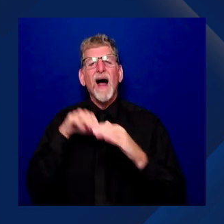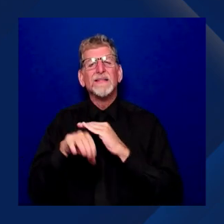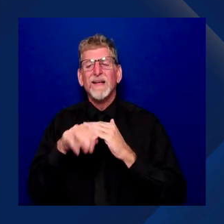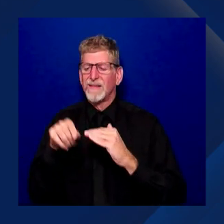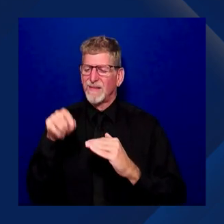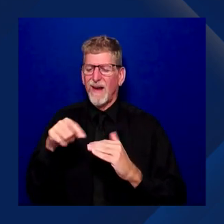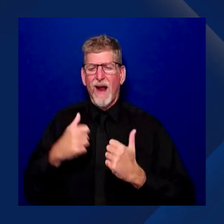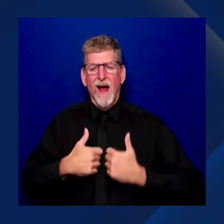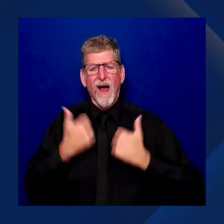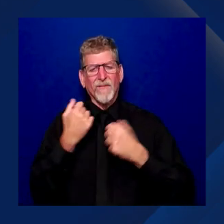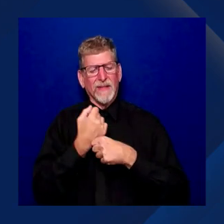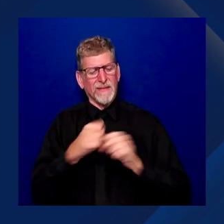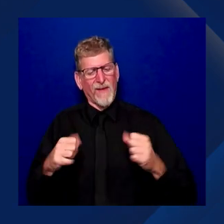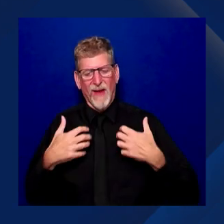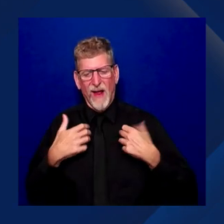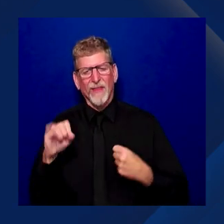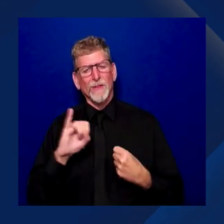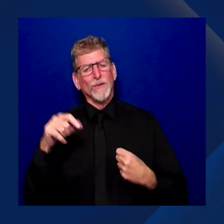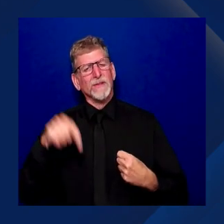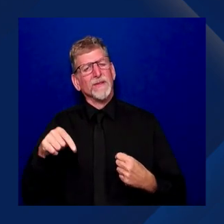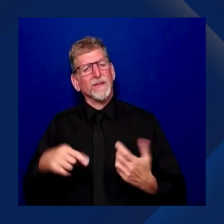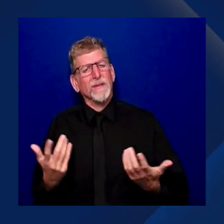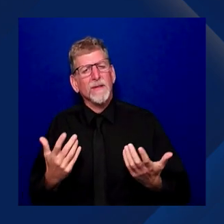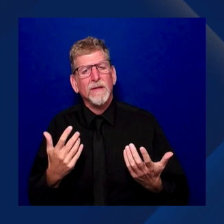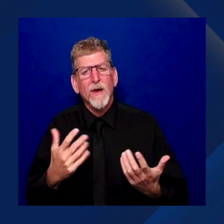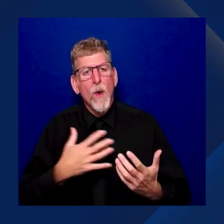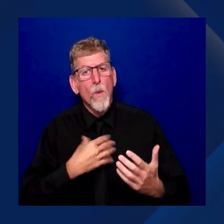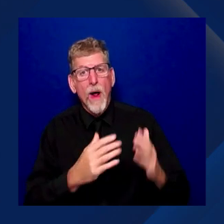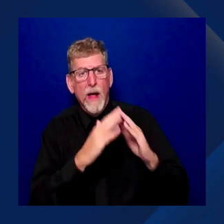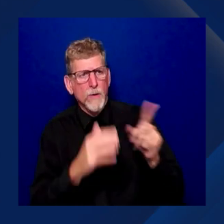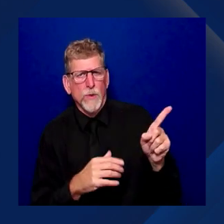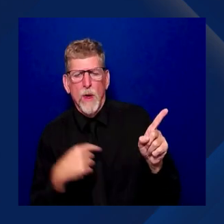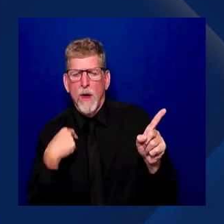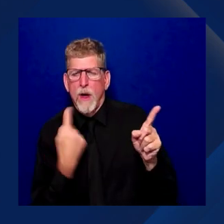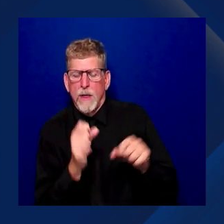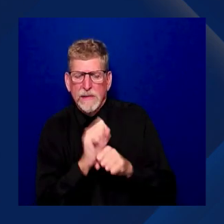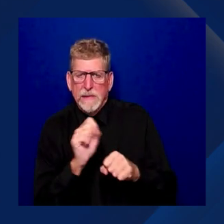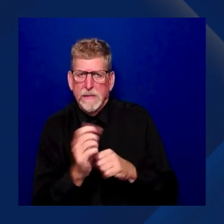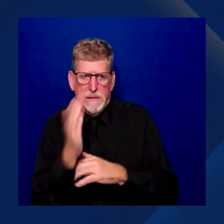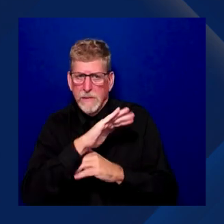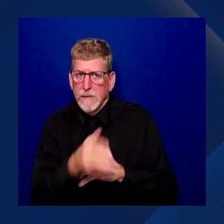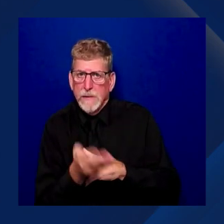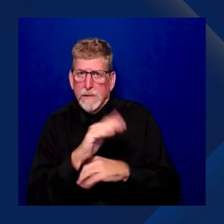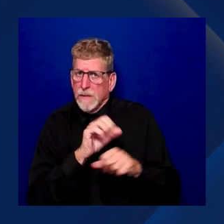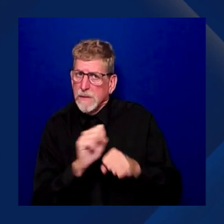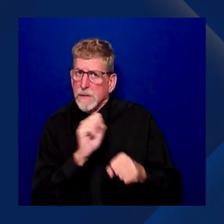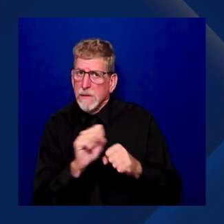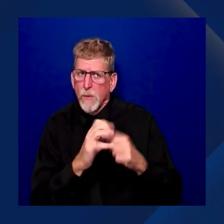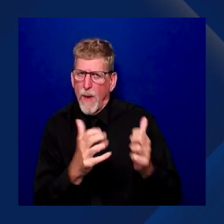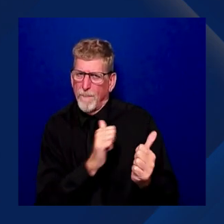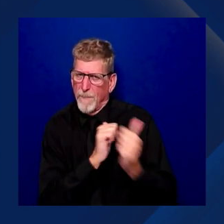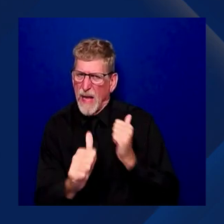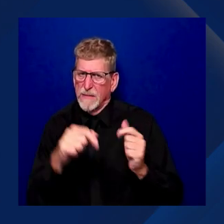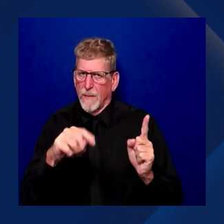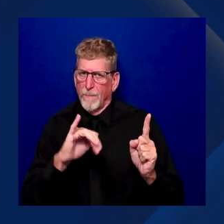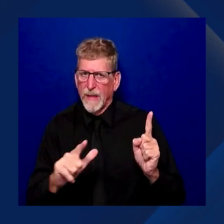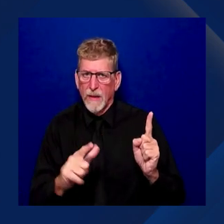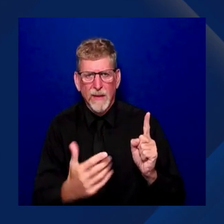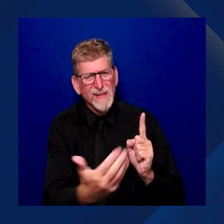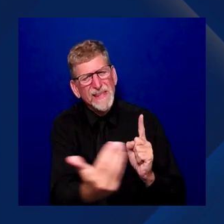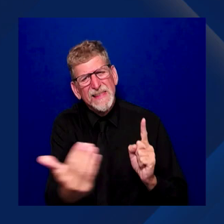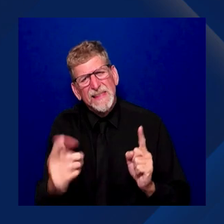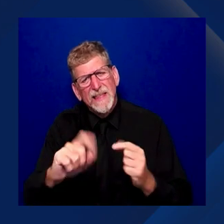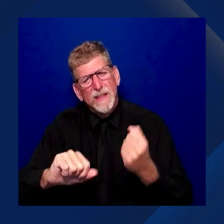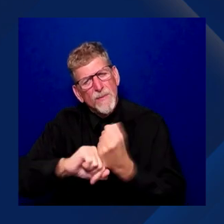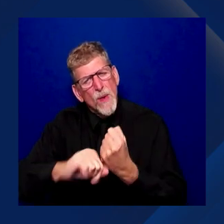night to get this bill passed. And with your support, I'm confident we'll get it done. Ensuring